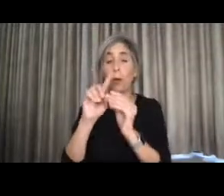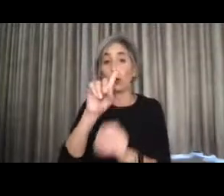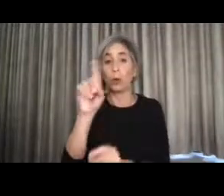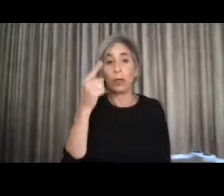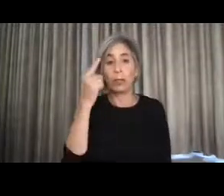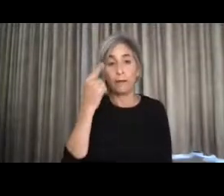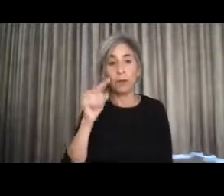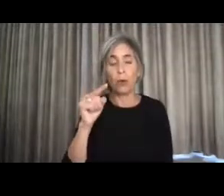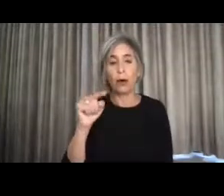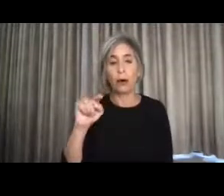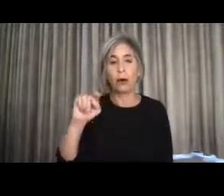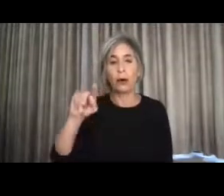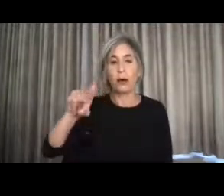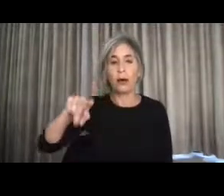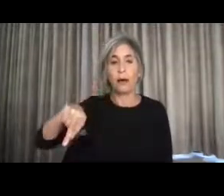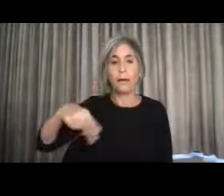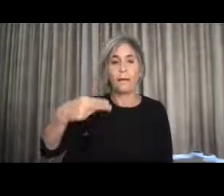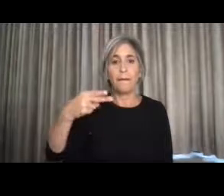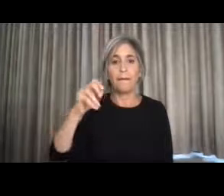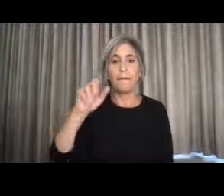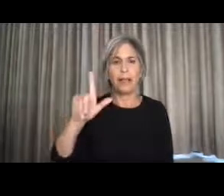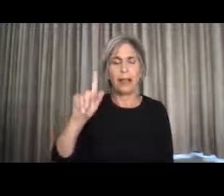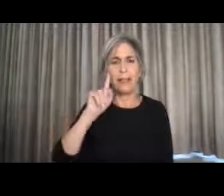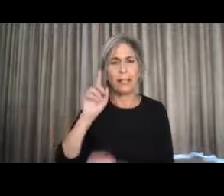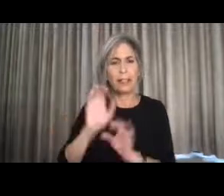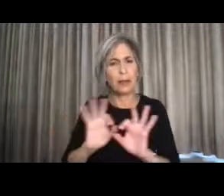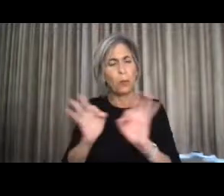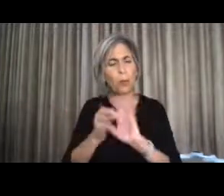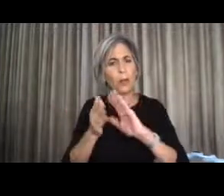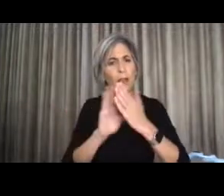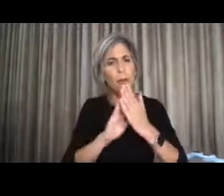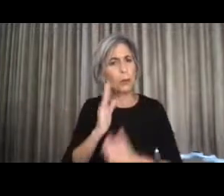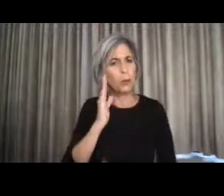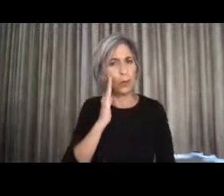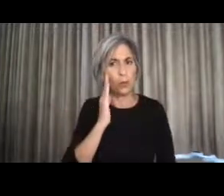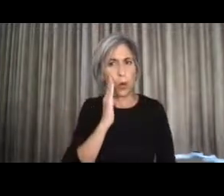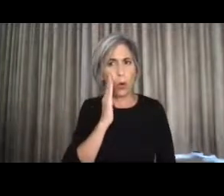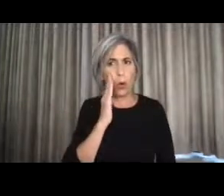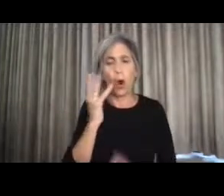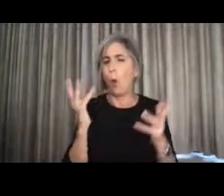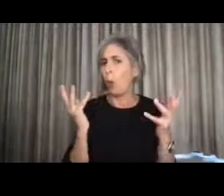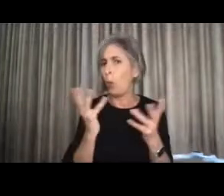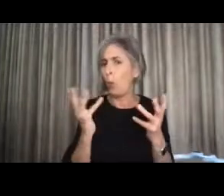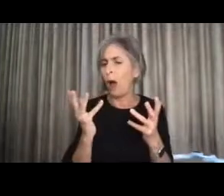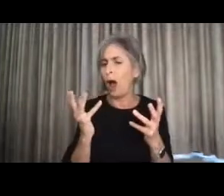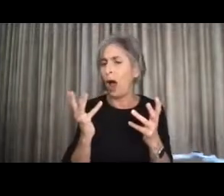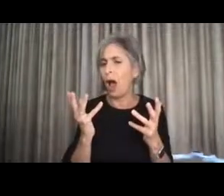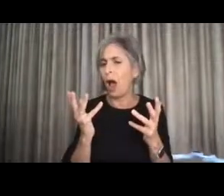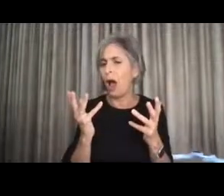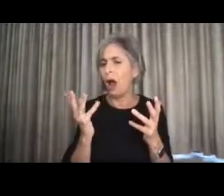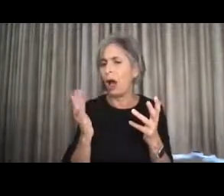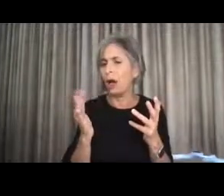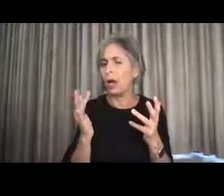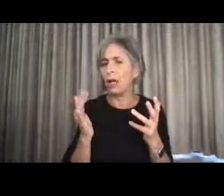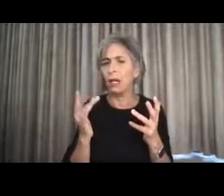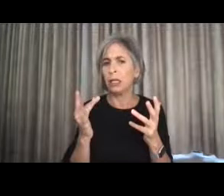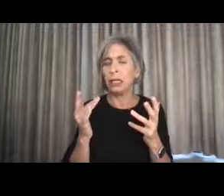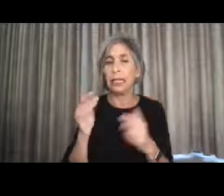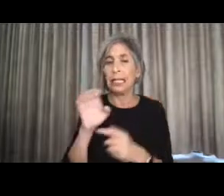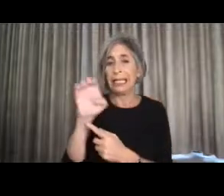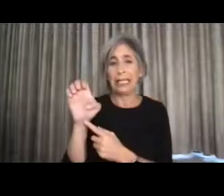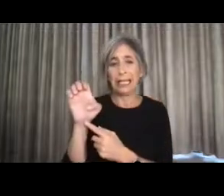or 2 more questions. Phil, I think it's important for the community to know what we do, what